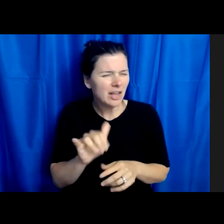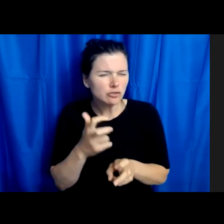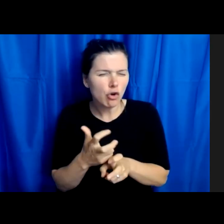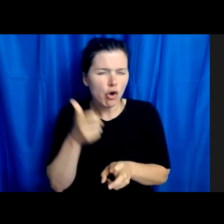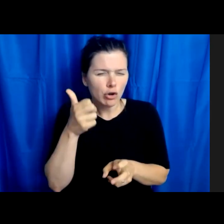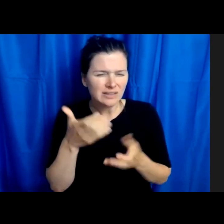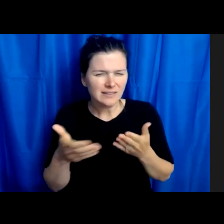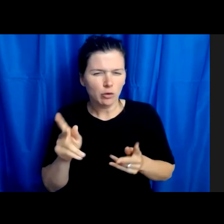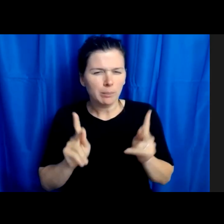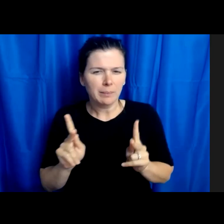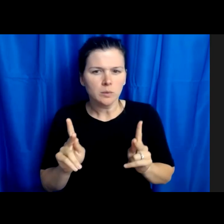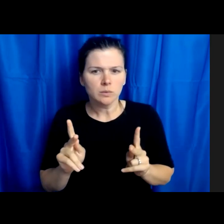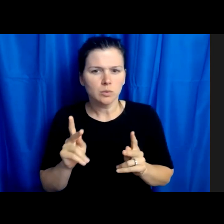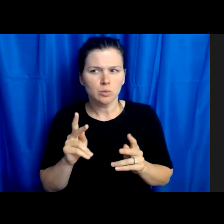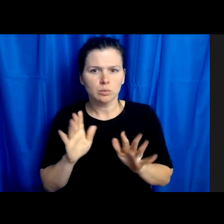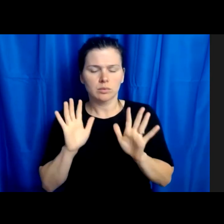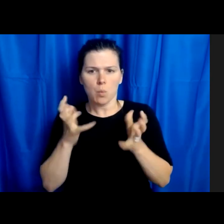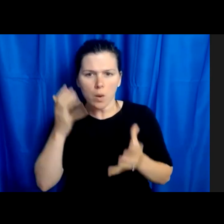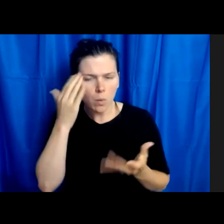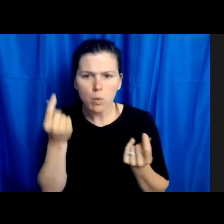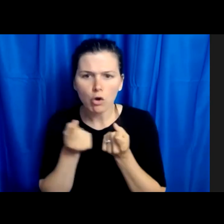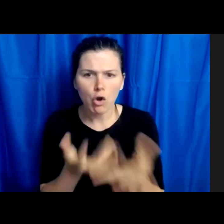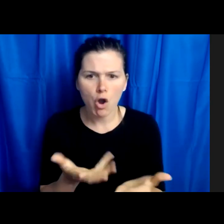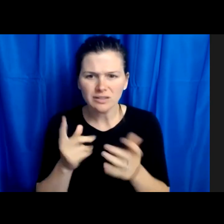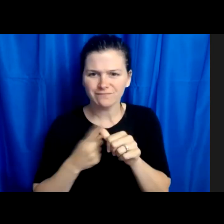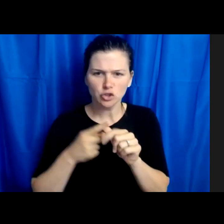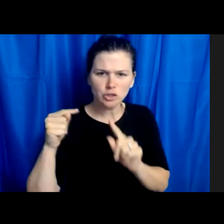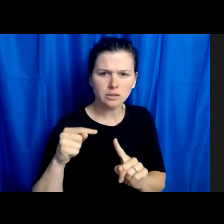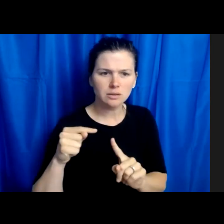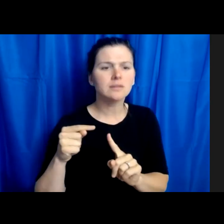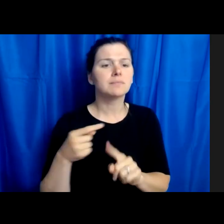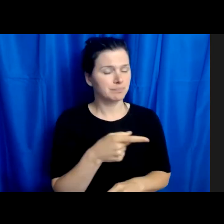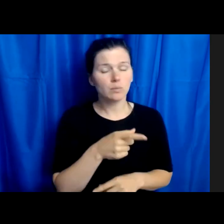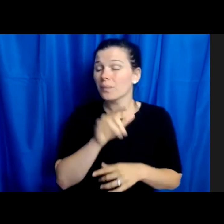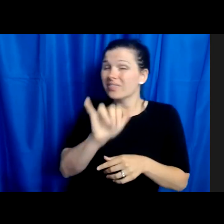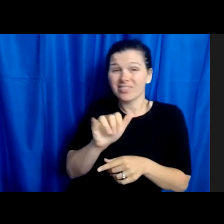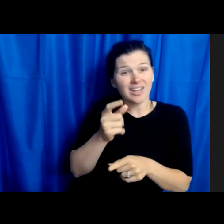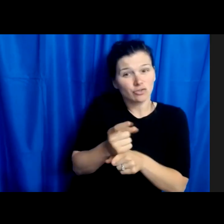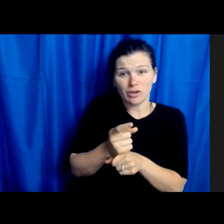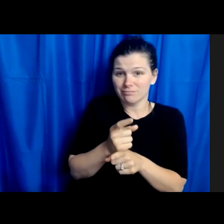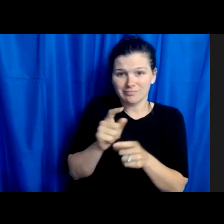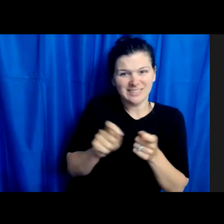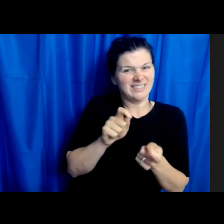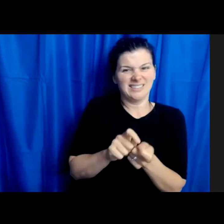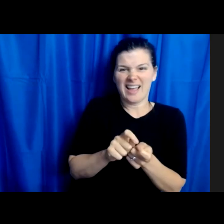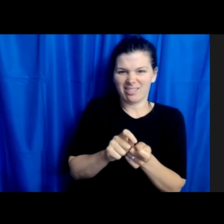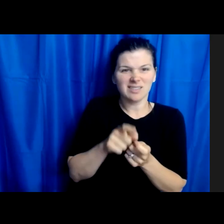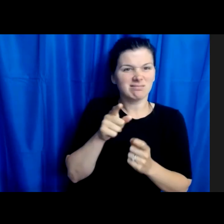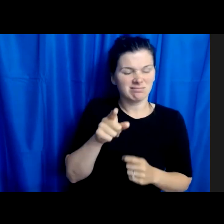is what caused this. And You know what? That's exactly it. They have opioid